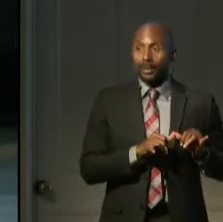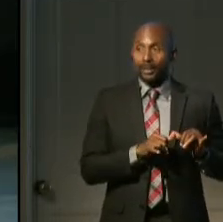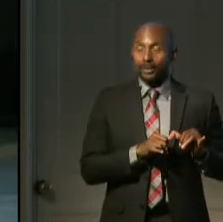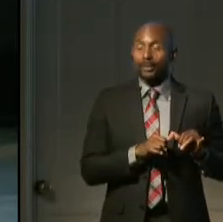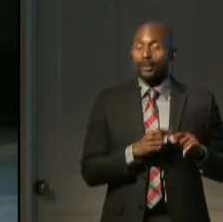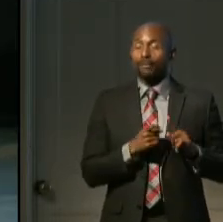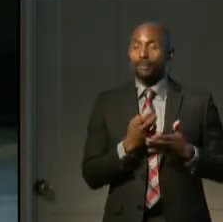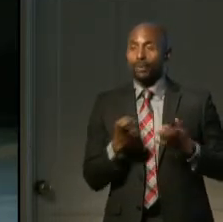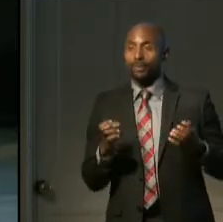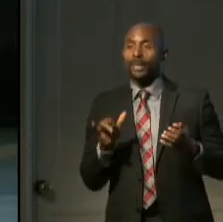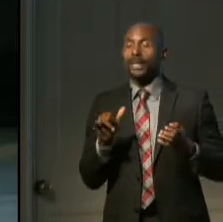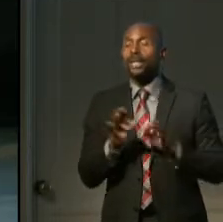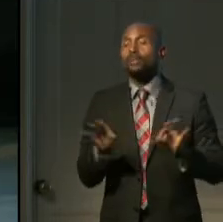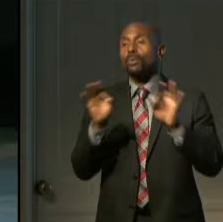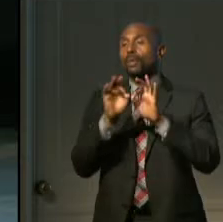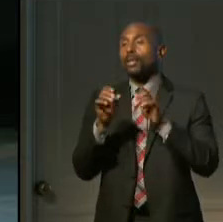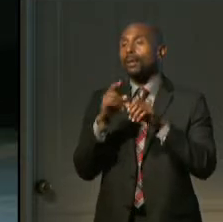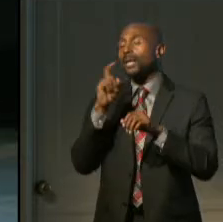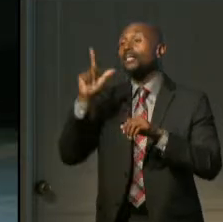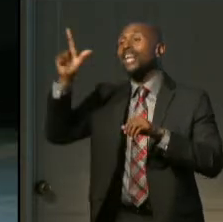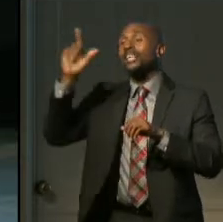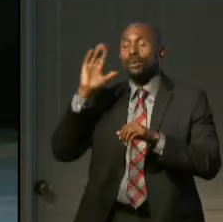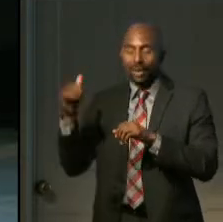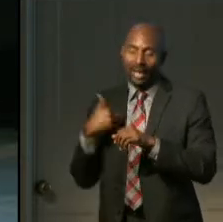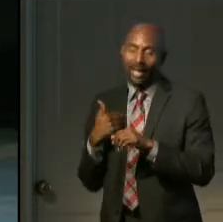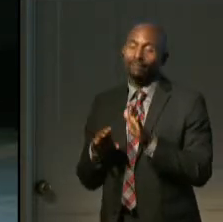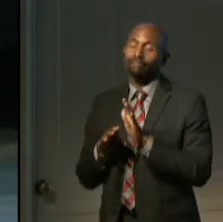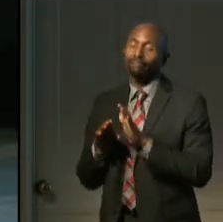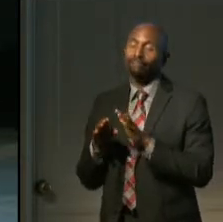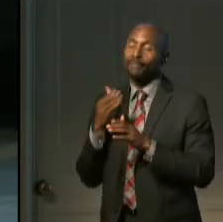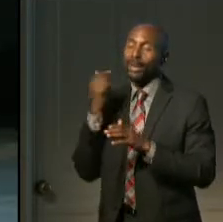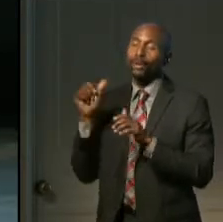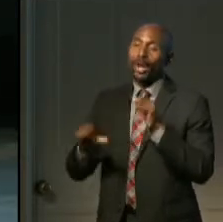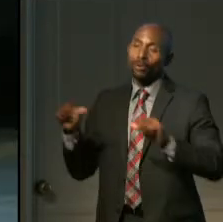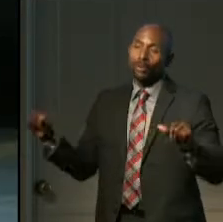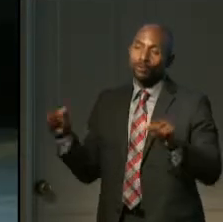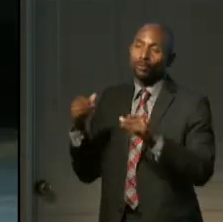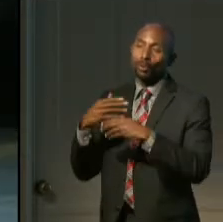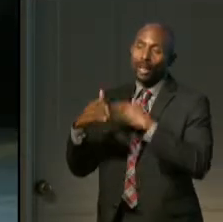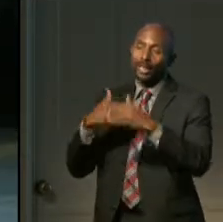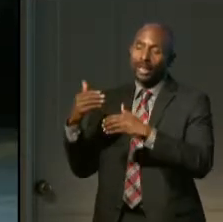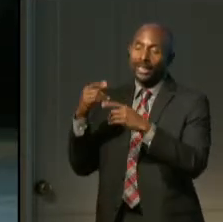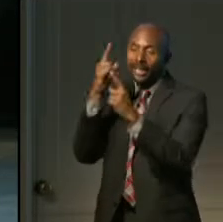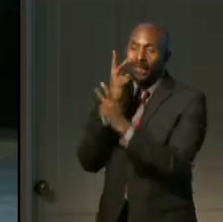to do, because you'll have better algorithms to process and visualize it in the future.